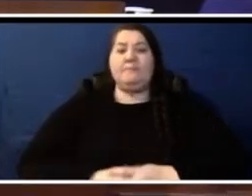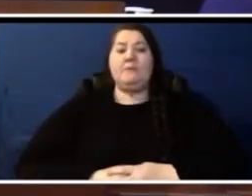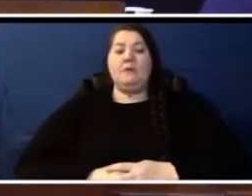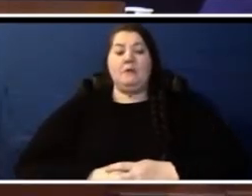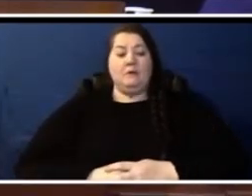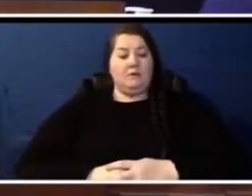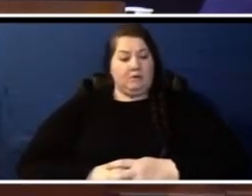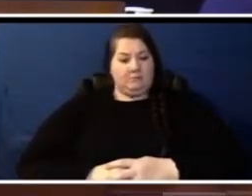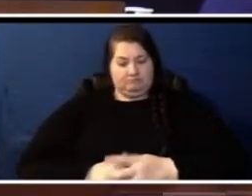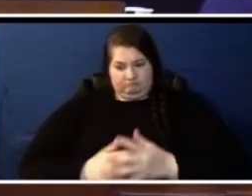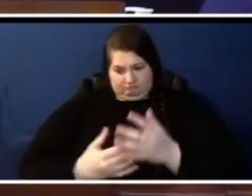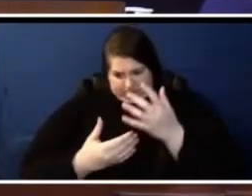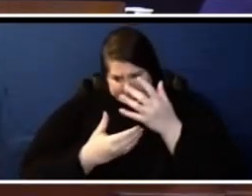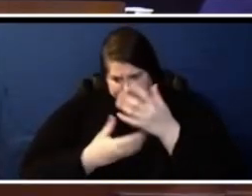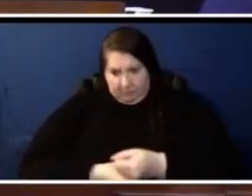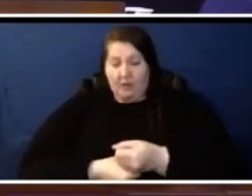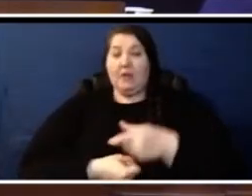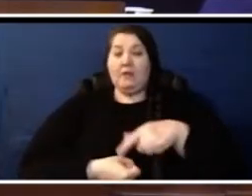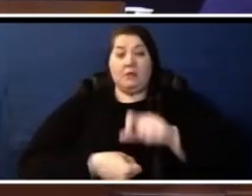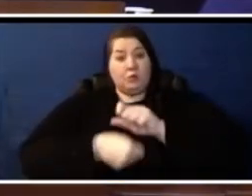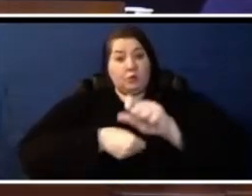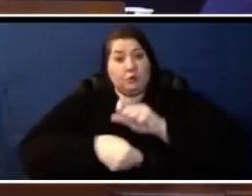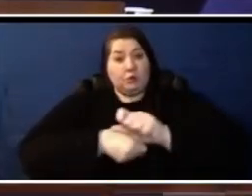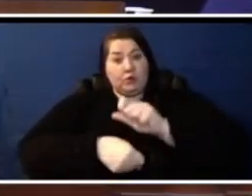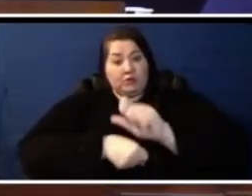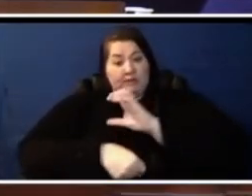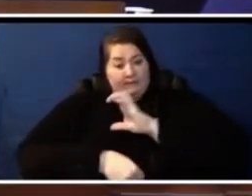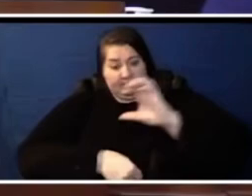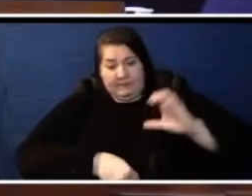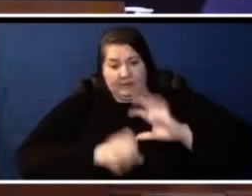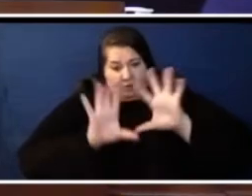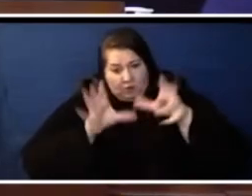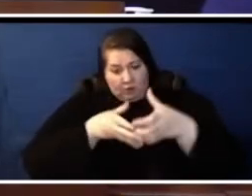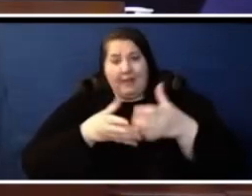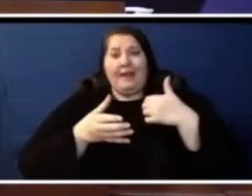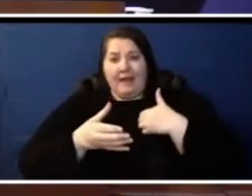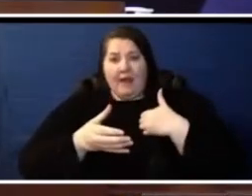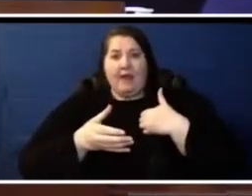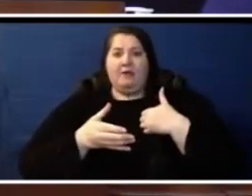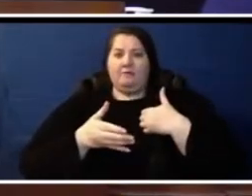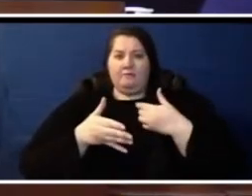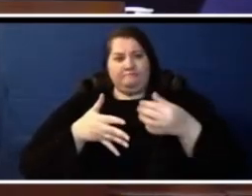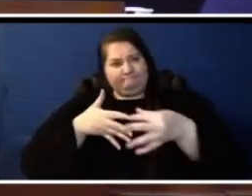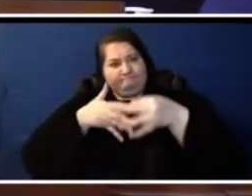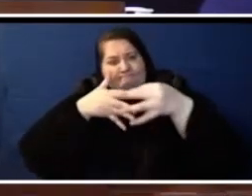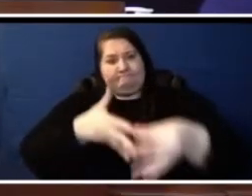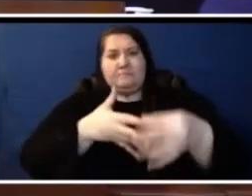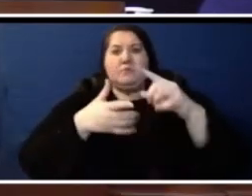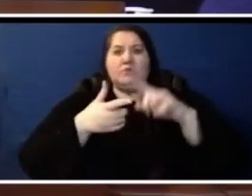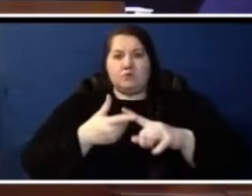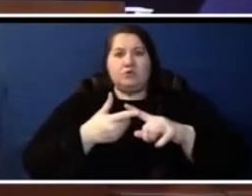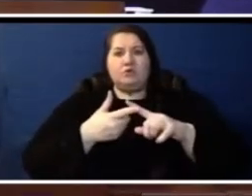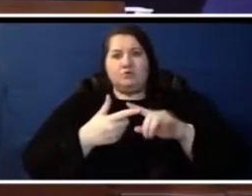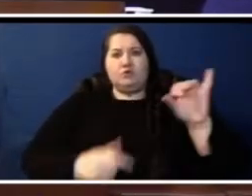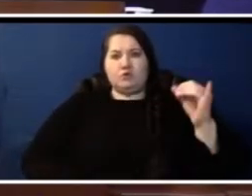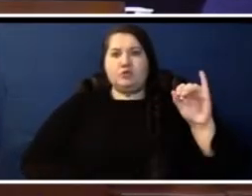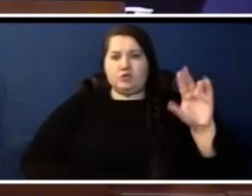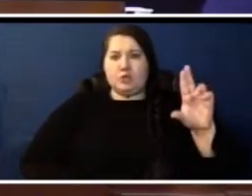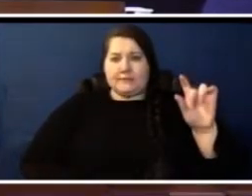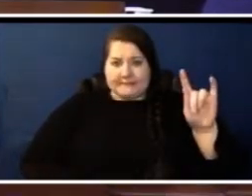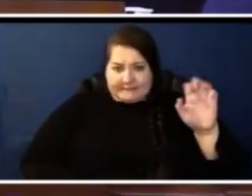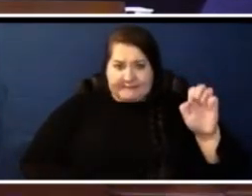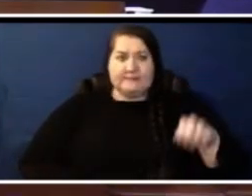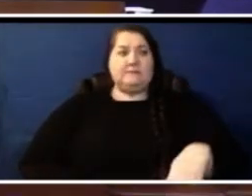the work of this committee will help provide a roadmap to justice, and that the agencies and institutions